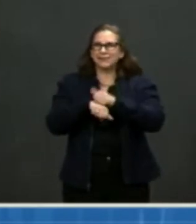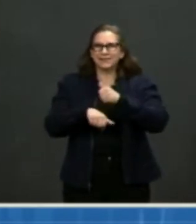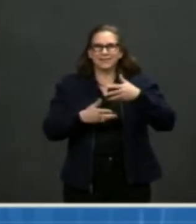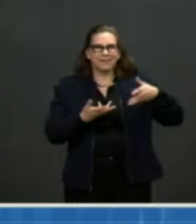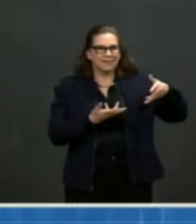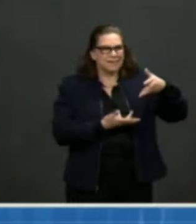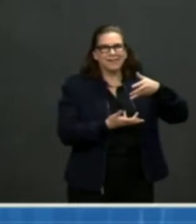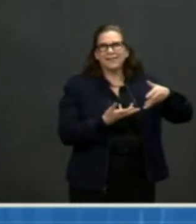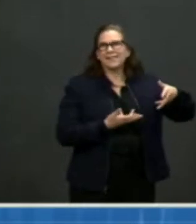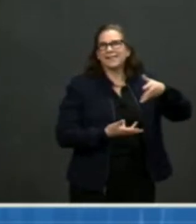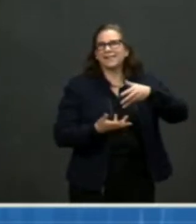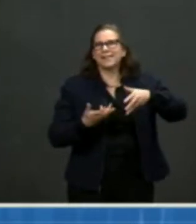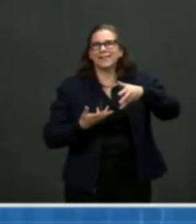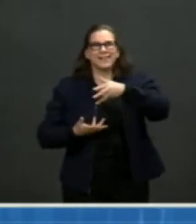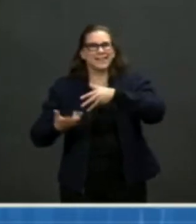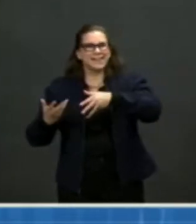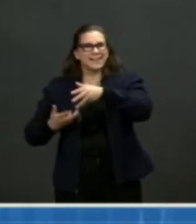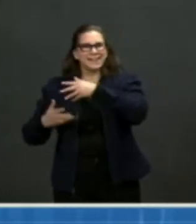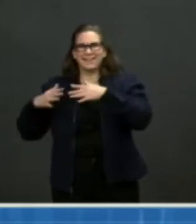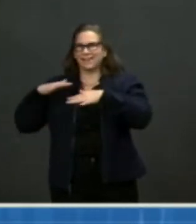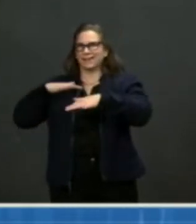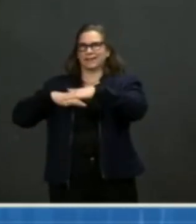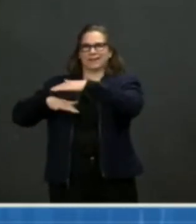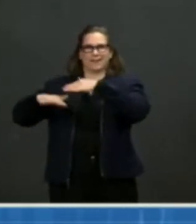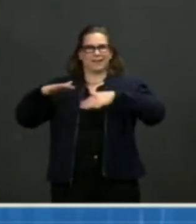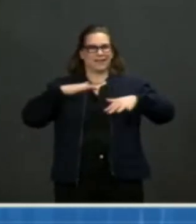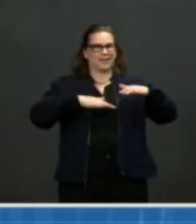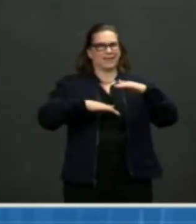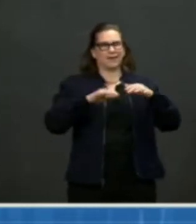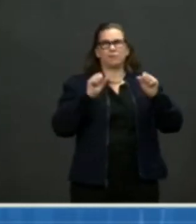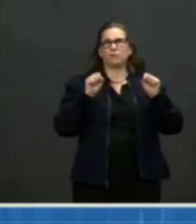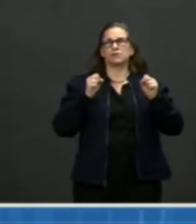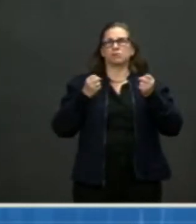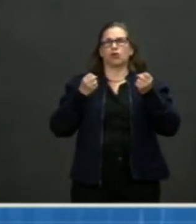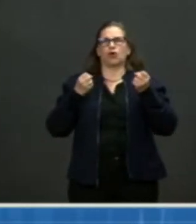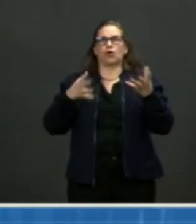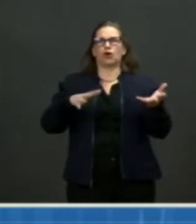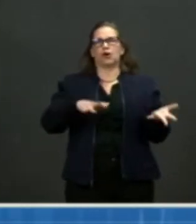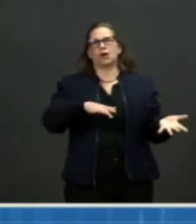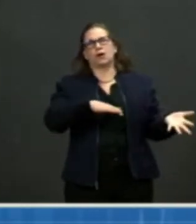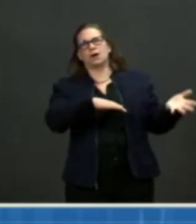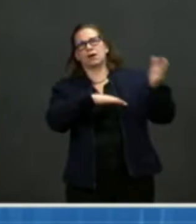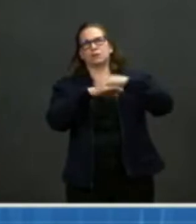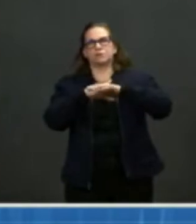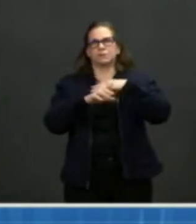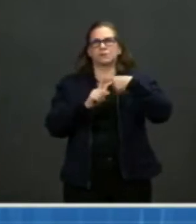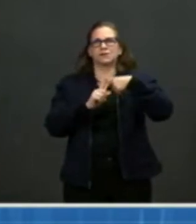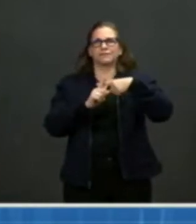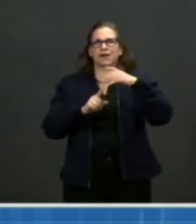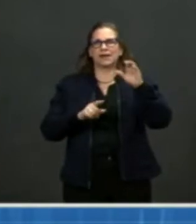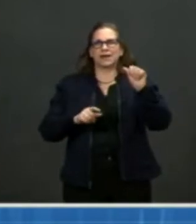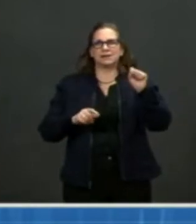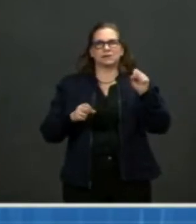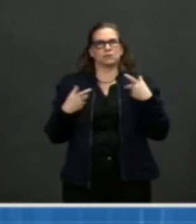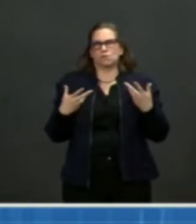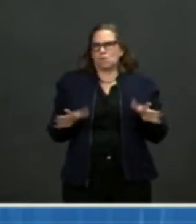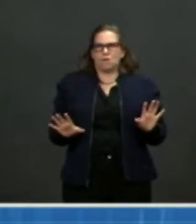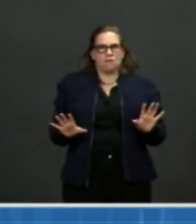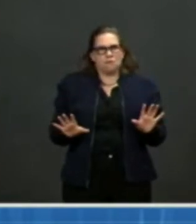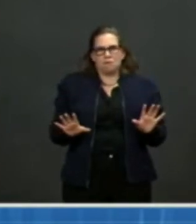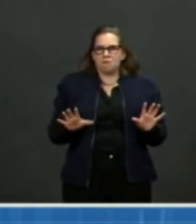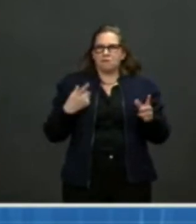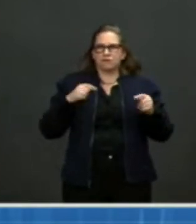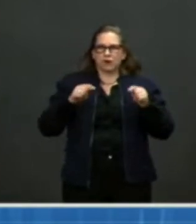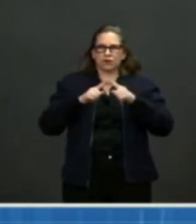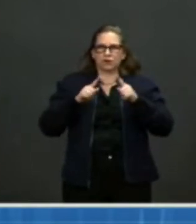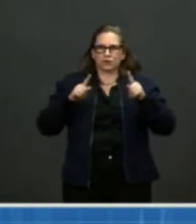this rapid uptick of cases again. And that is very possible that that could happen. We've seen that. We're behind the 8 ball when